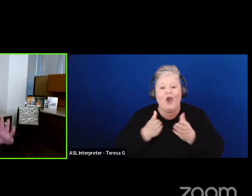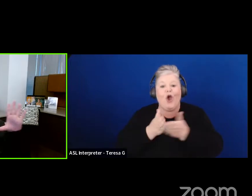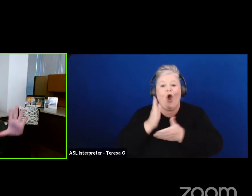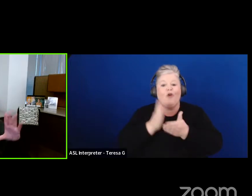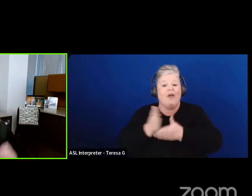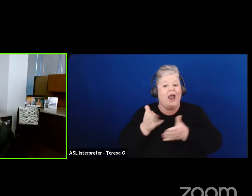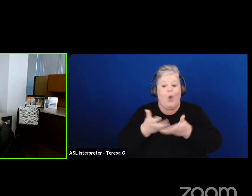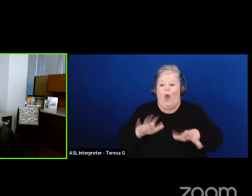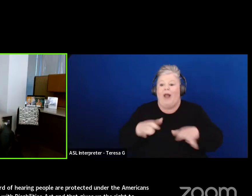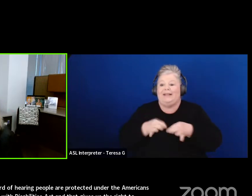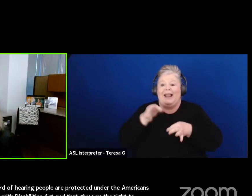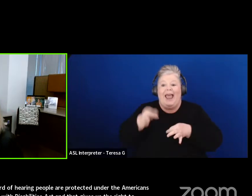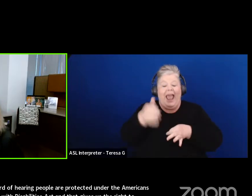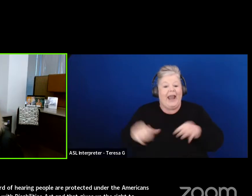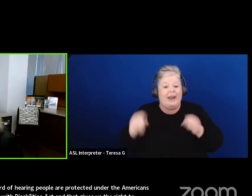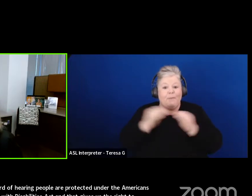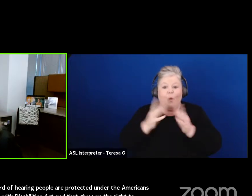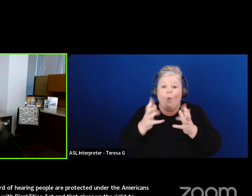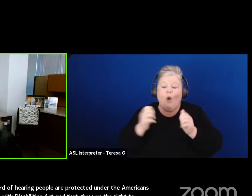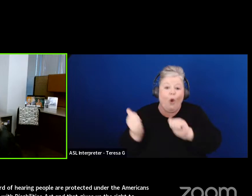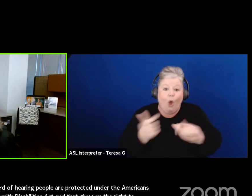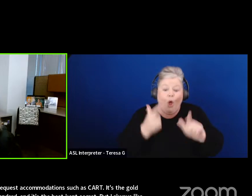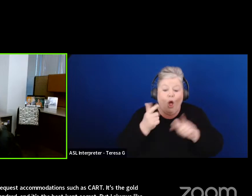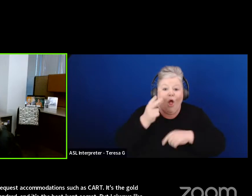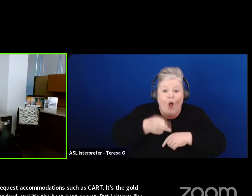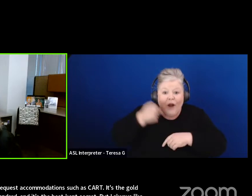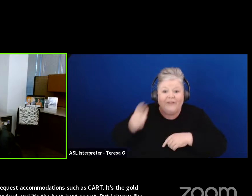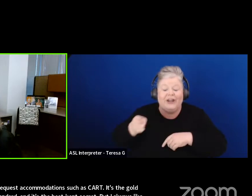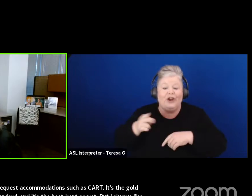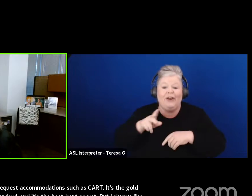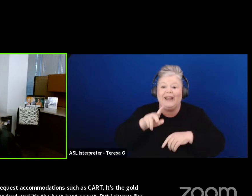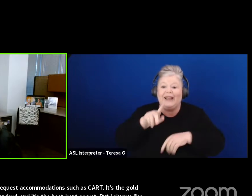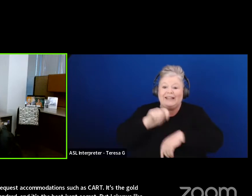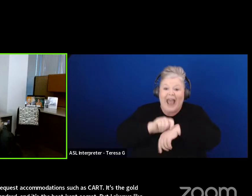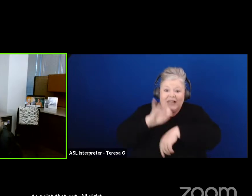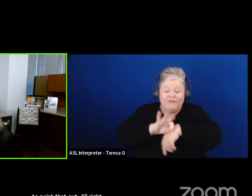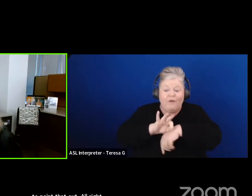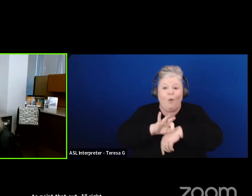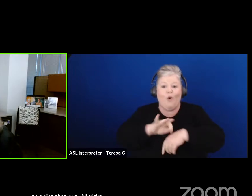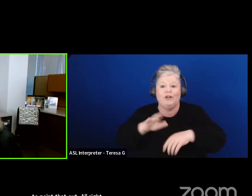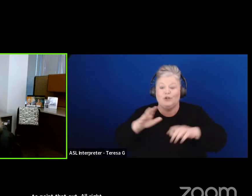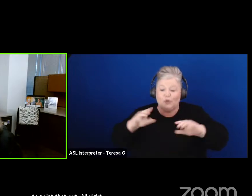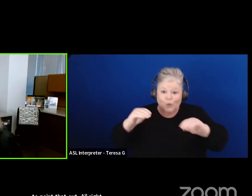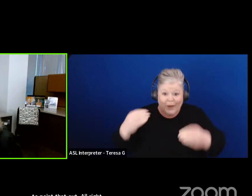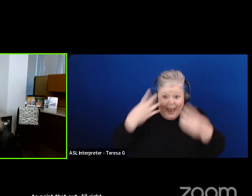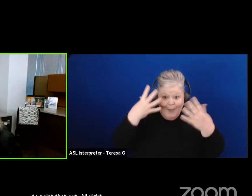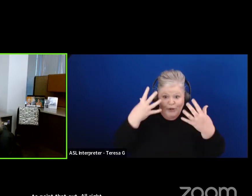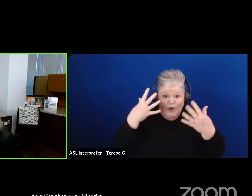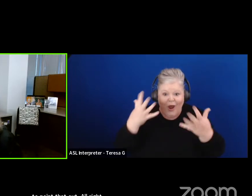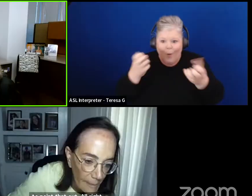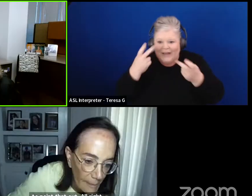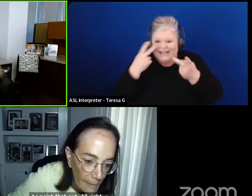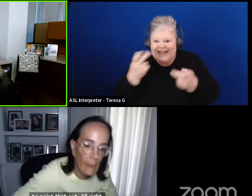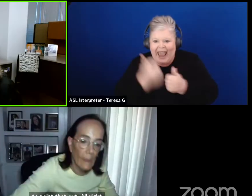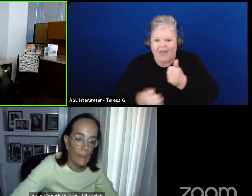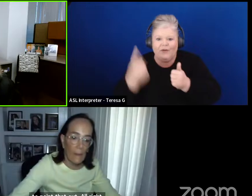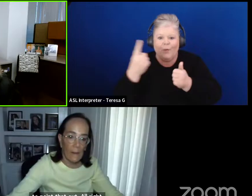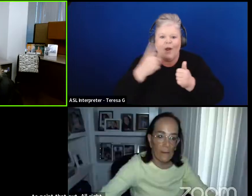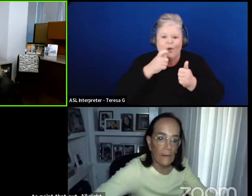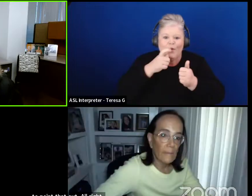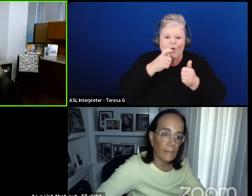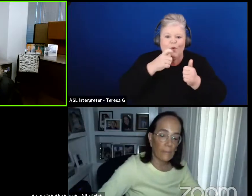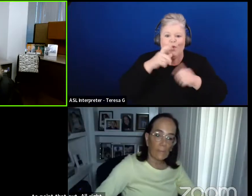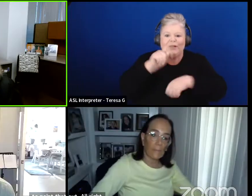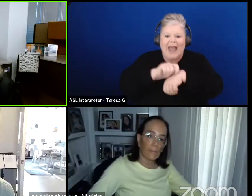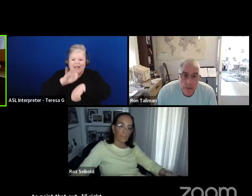ado, I would like all of the Hard of Hearing Task Force members to please turn on your cameras. I'll wait for everyone to open up their cameras